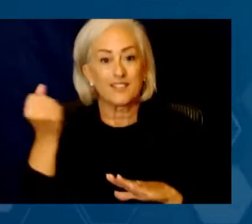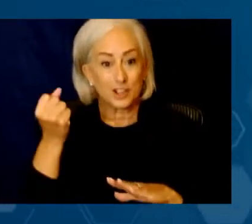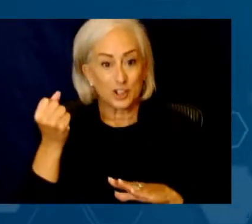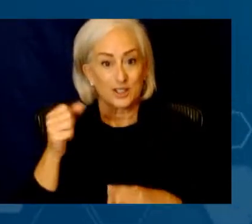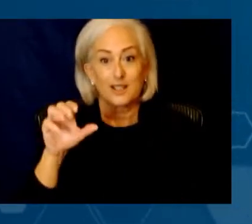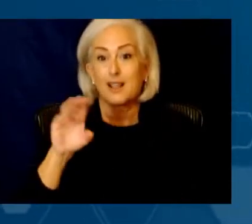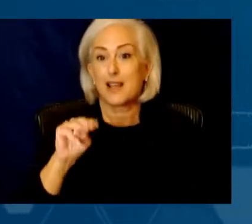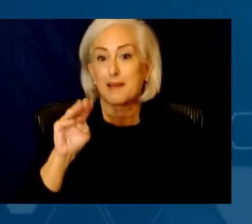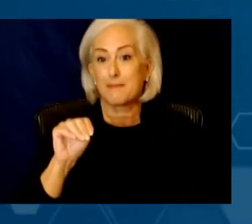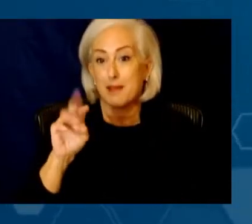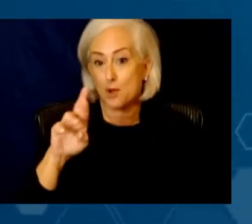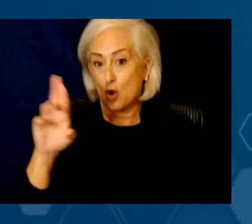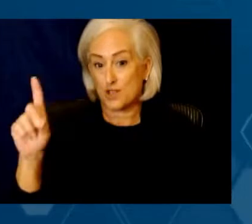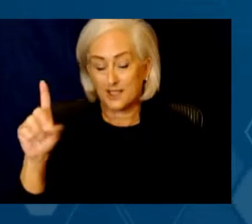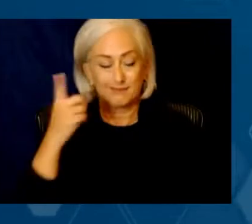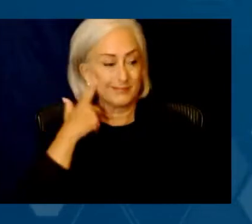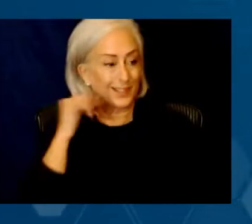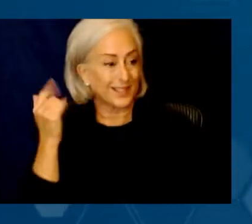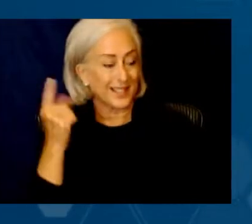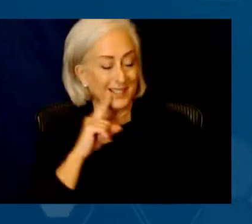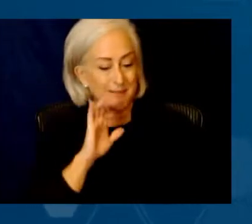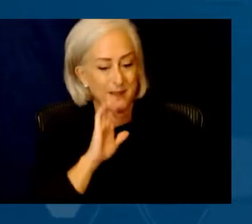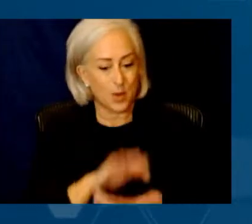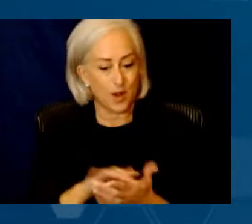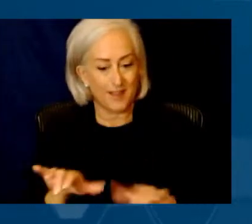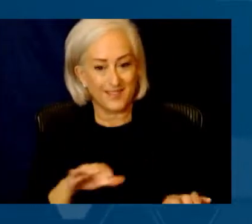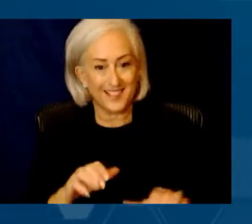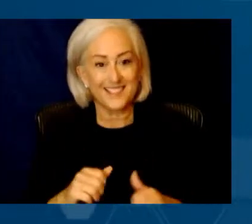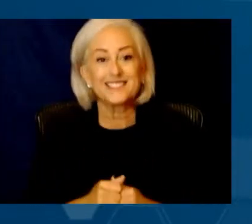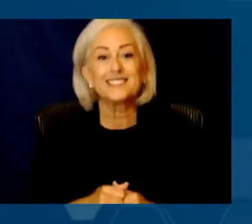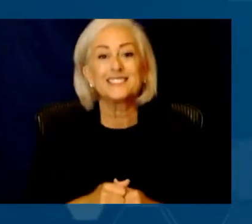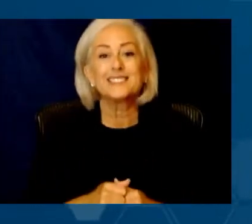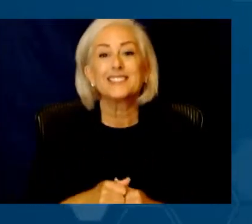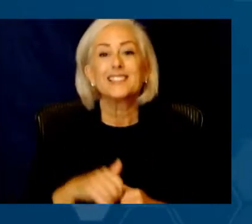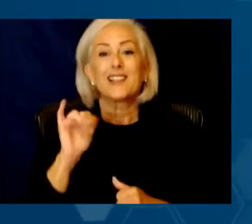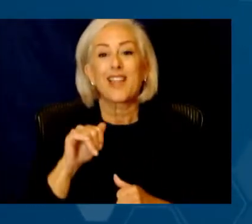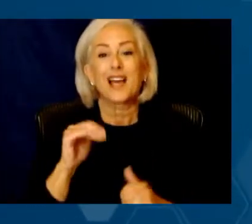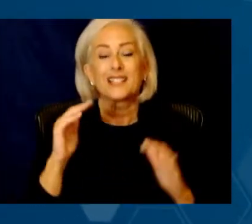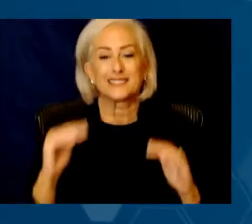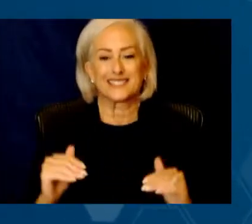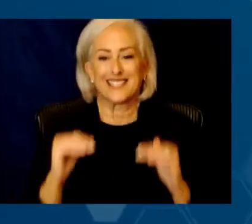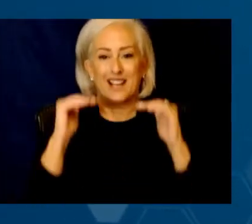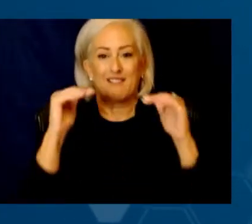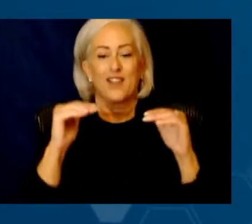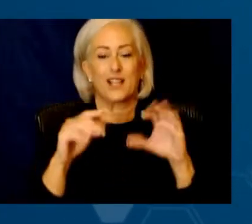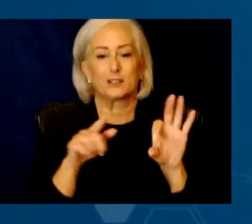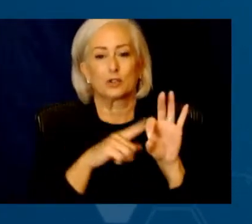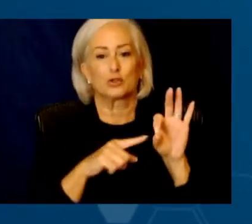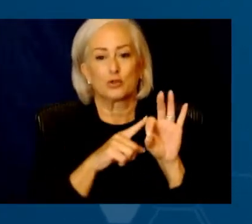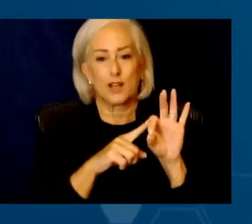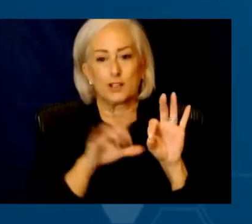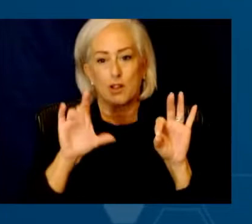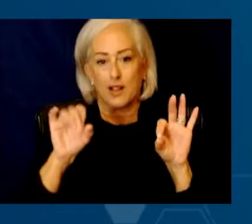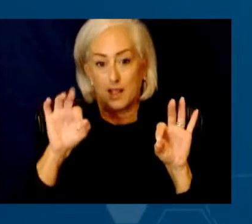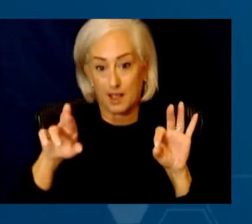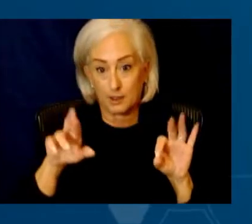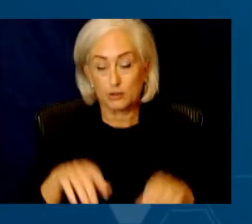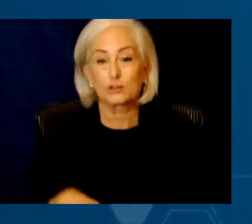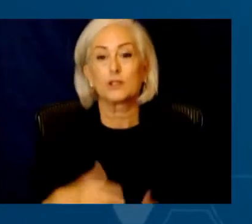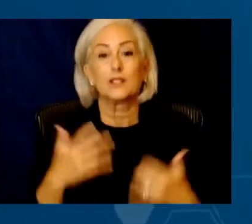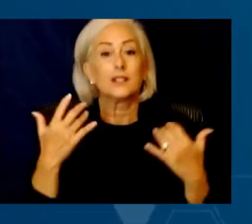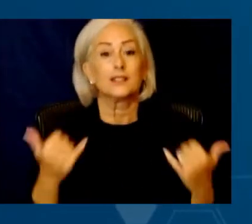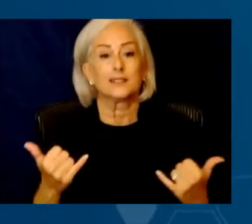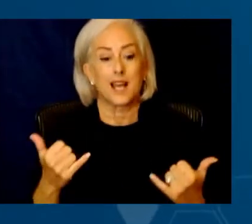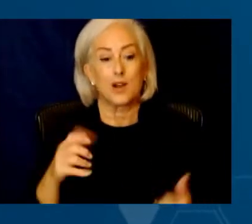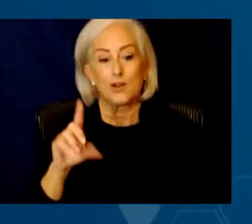me. But this is actually a type of advanced rectal cancer. Let's turn to our medical oncologist, Dr. Al-Rajabi, to